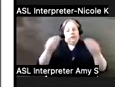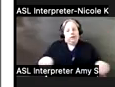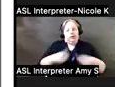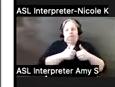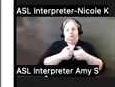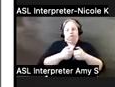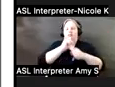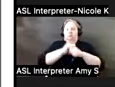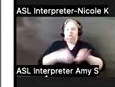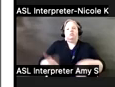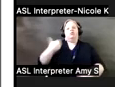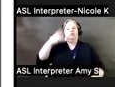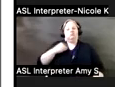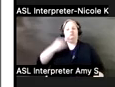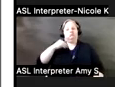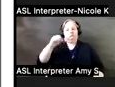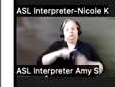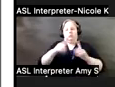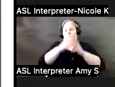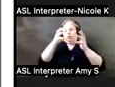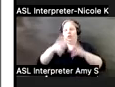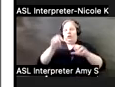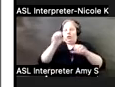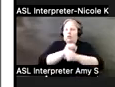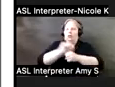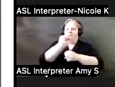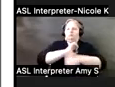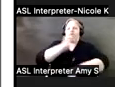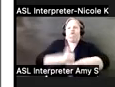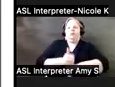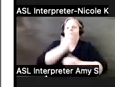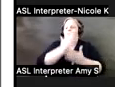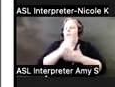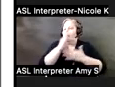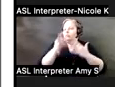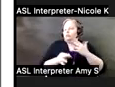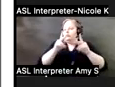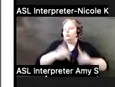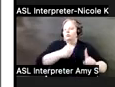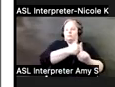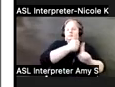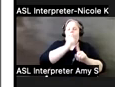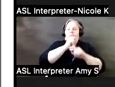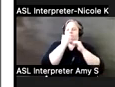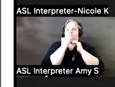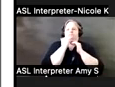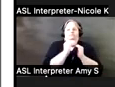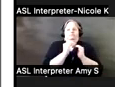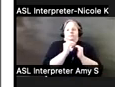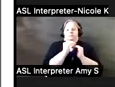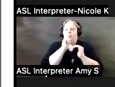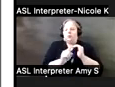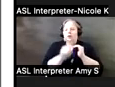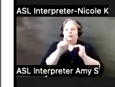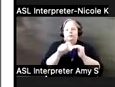before, but there's a lot that goes into it. But this is a really good option for someone who's extremely limited and really just needs this